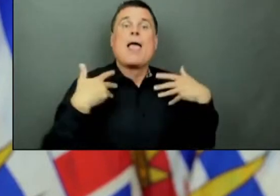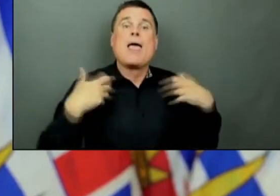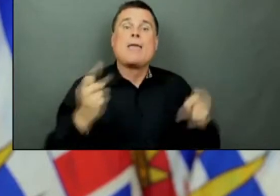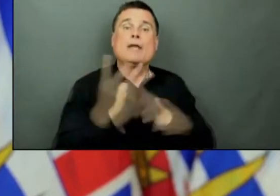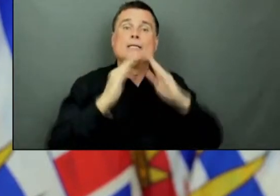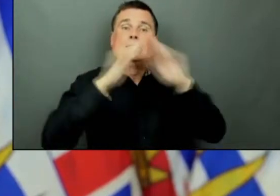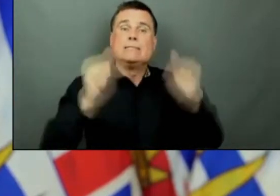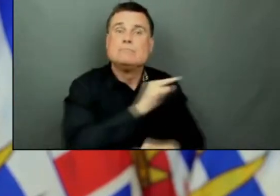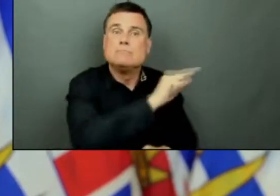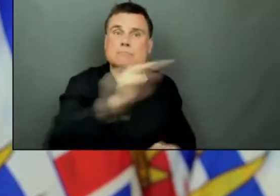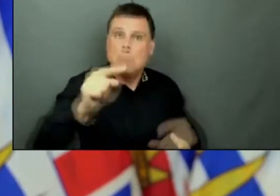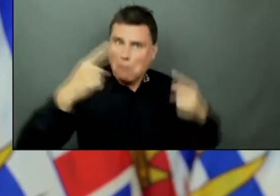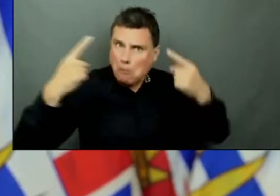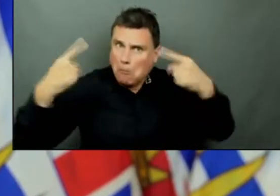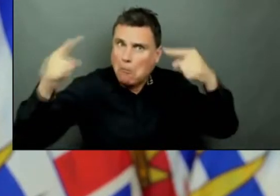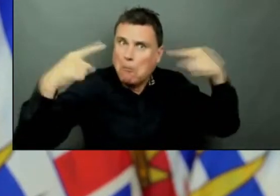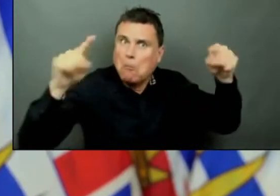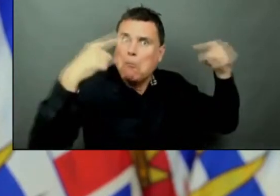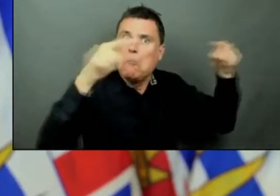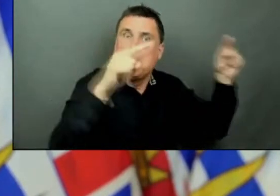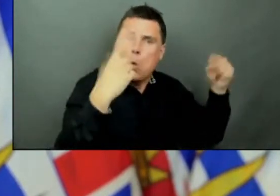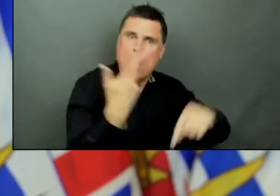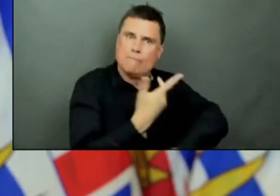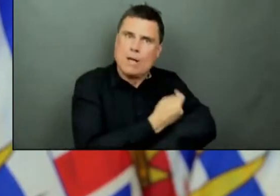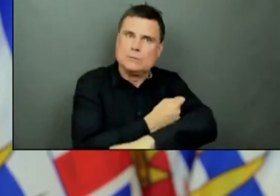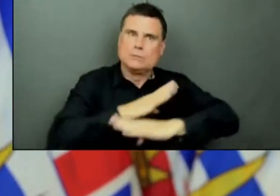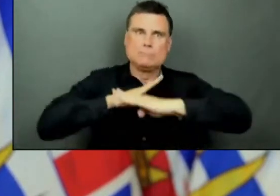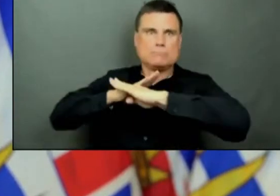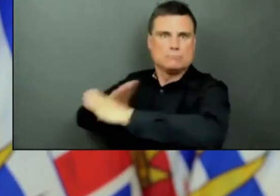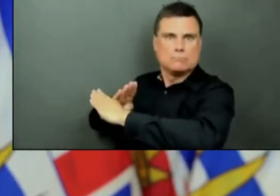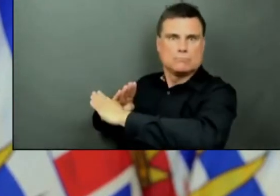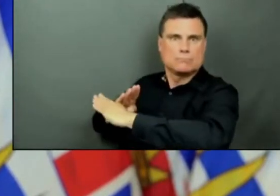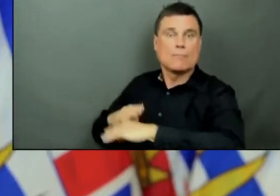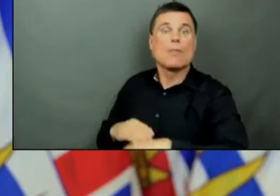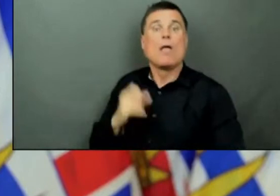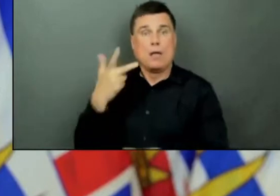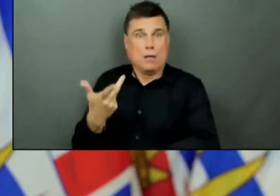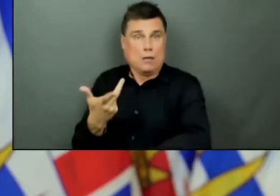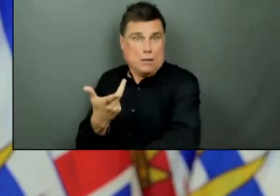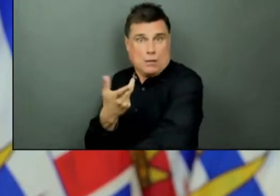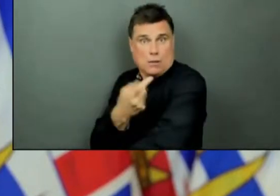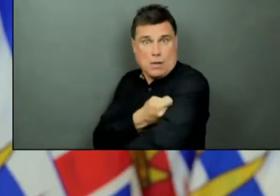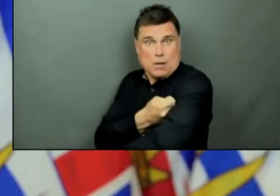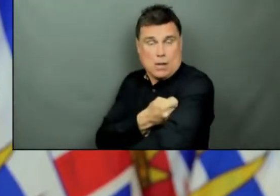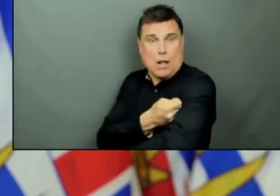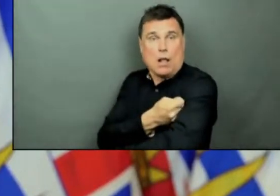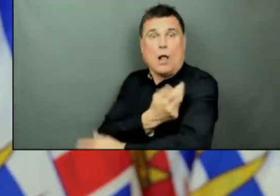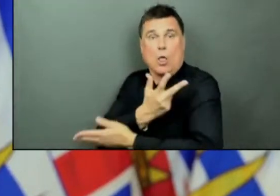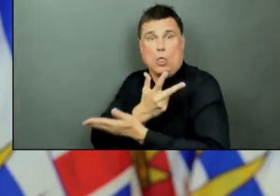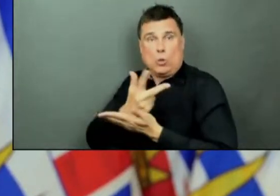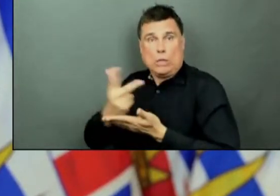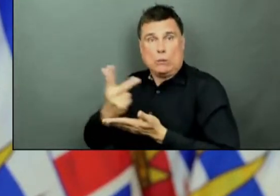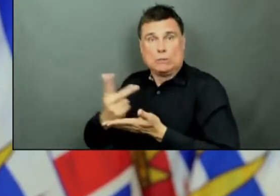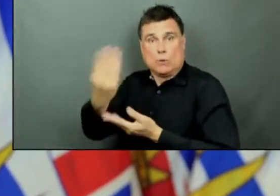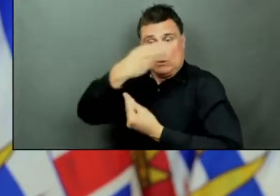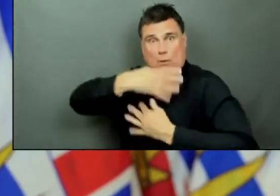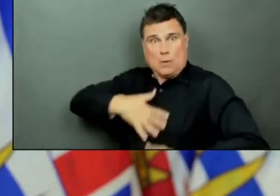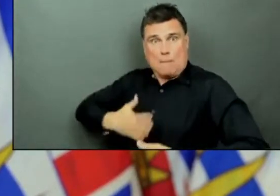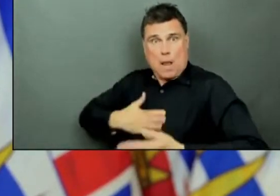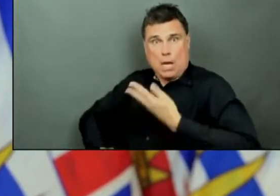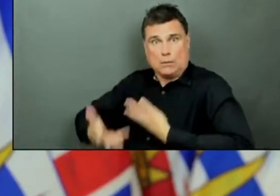takes time for these vaccines to do what they need to do to stimulate our immune system and for that